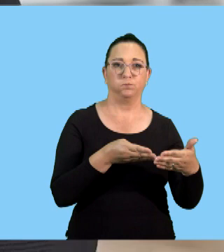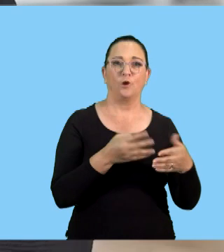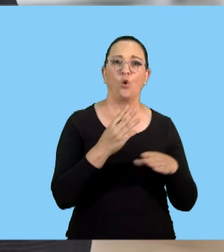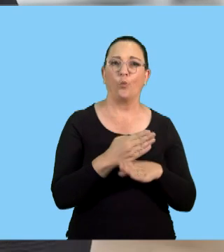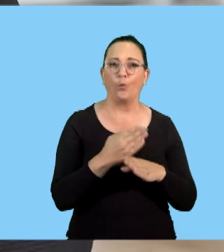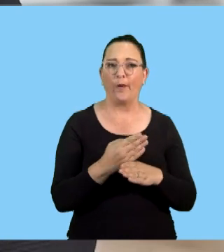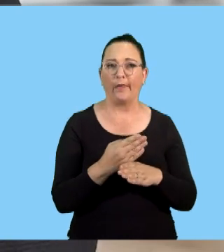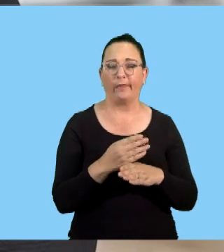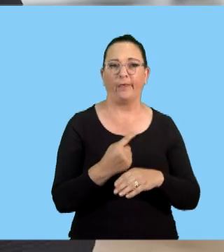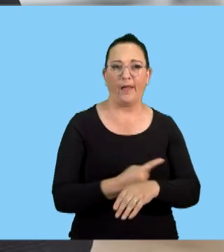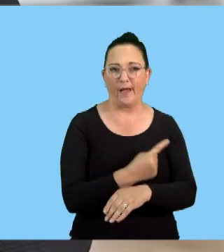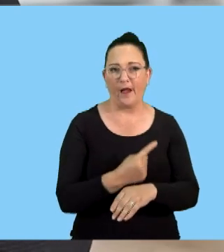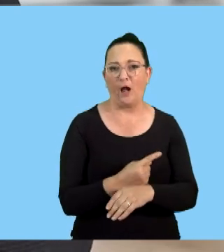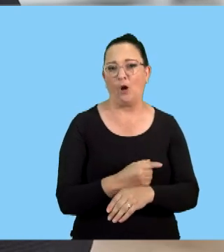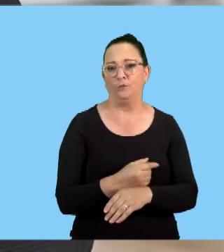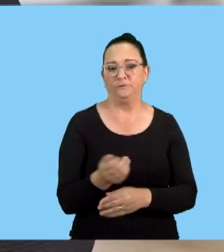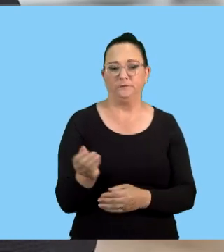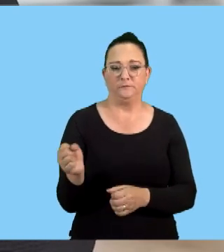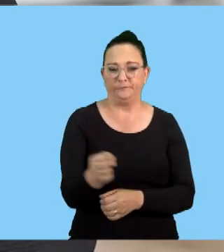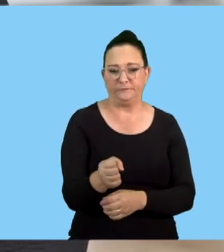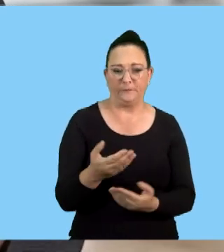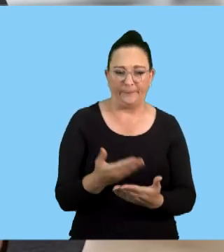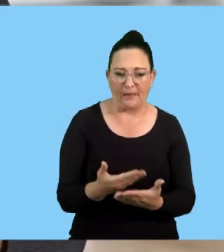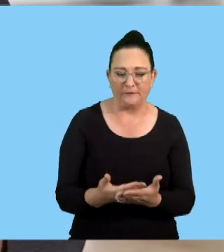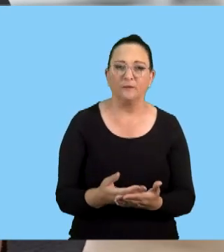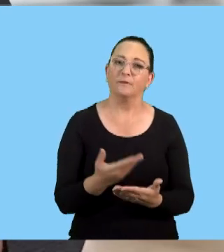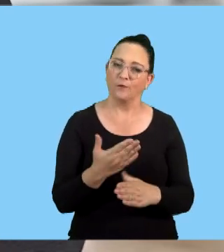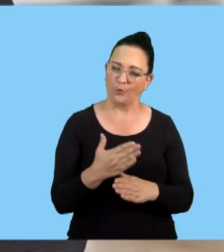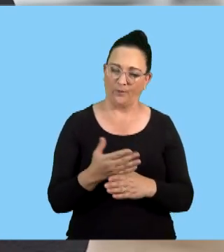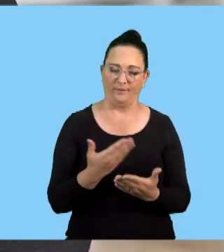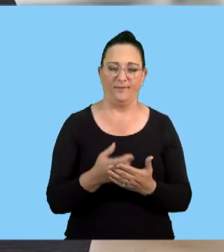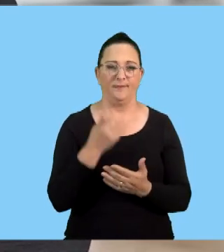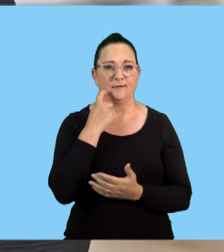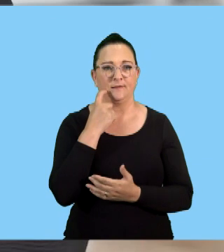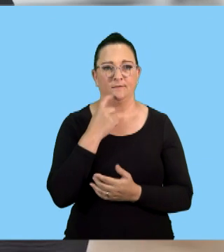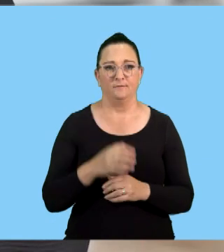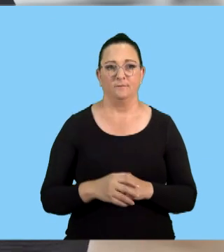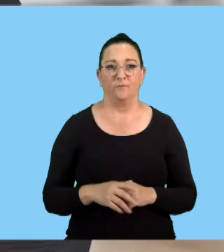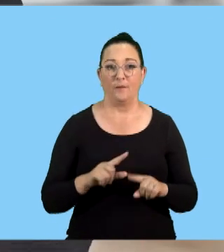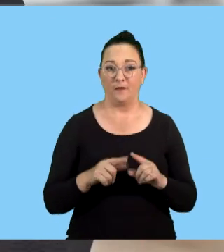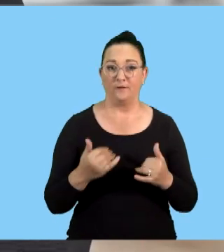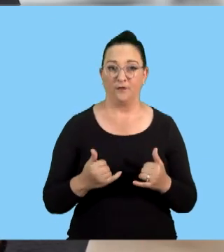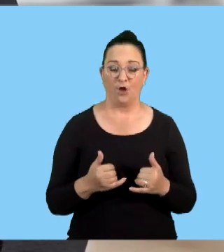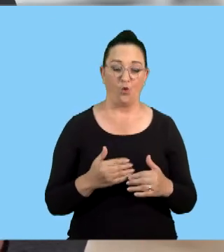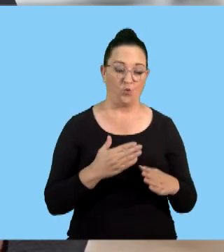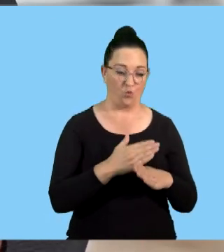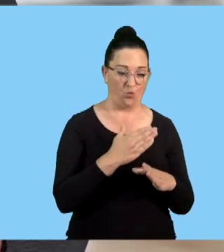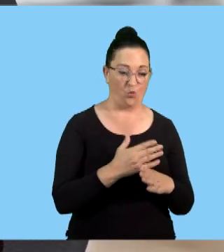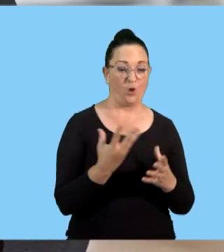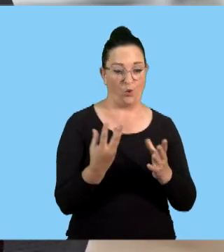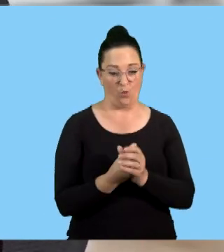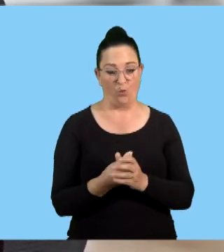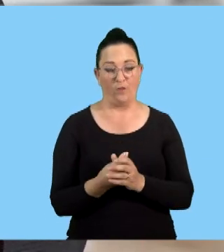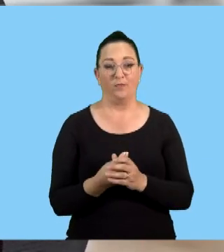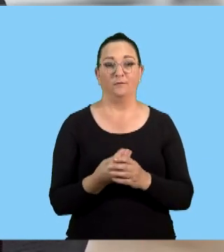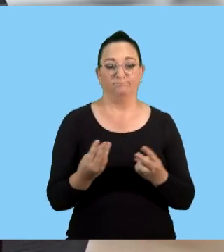the working hours and the employment practices, it makes your work to be easier. And actually not only the employer, but both the employer and